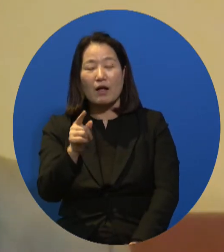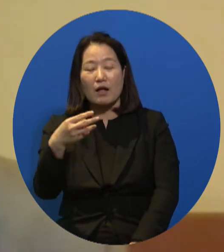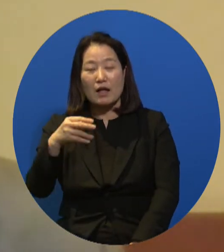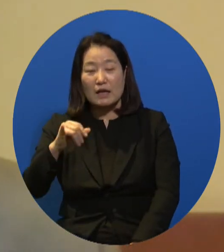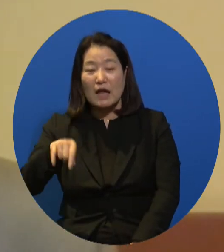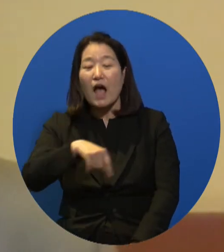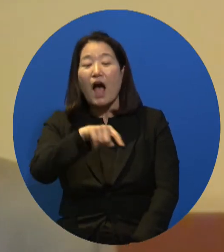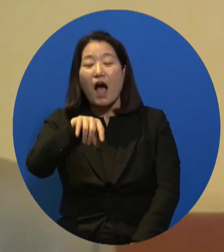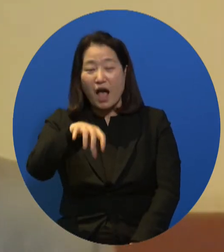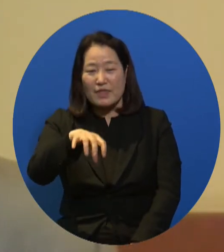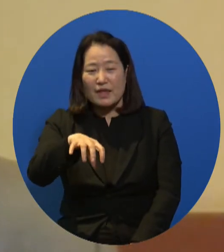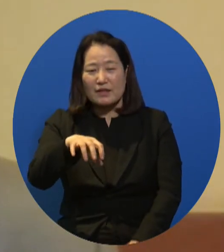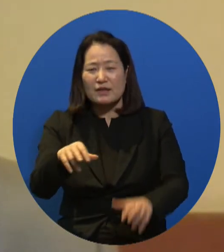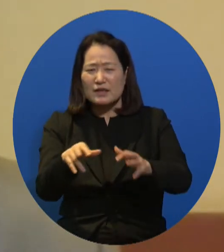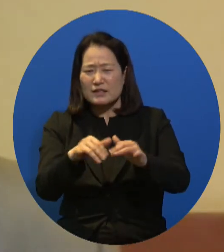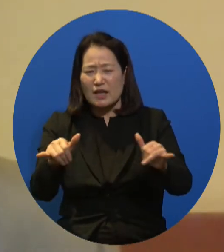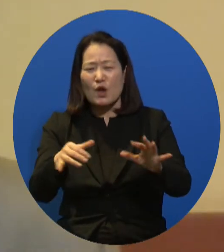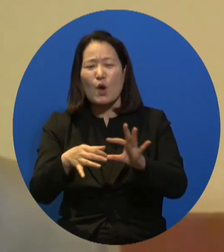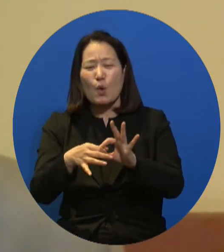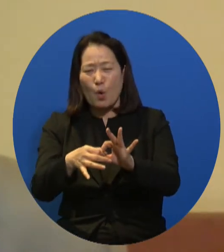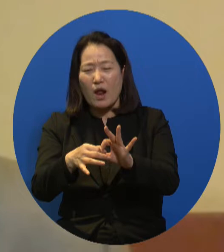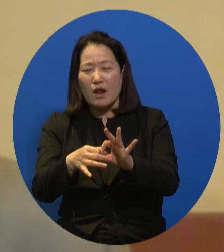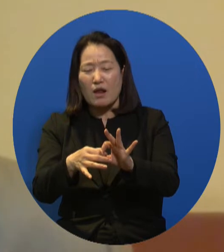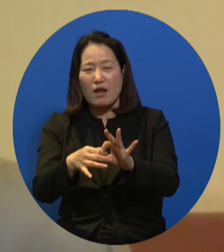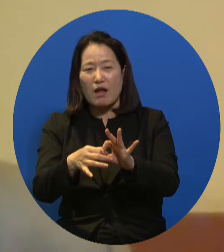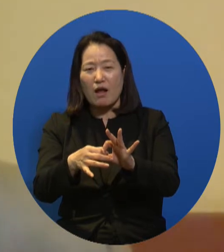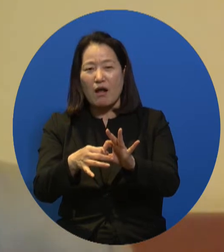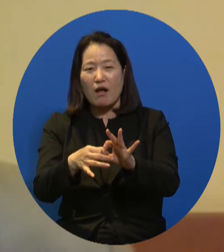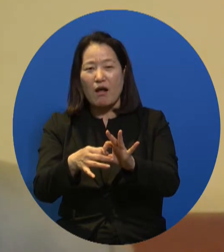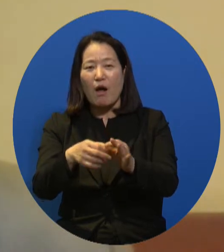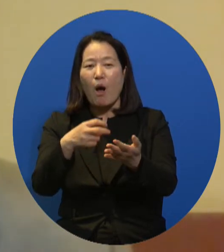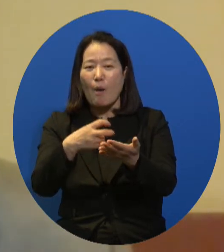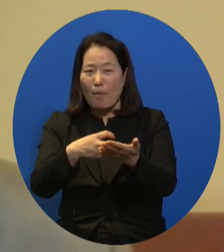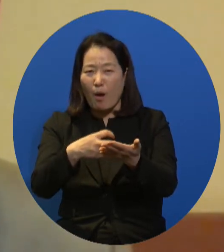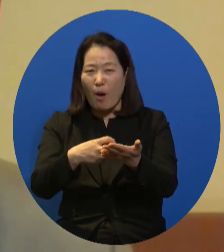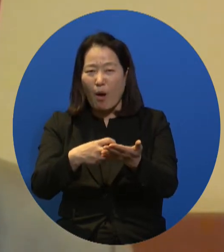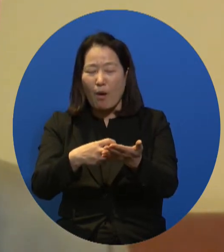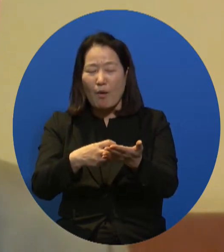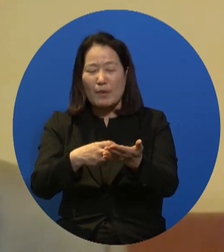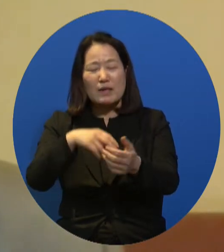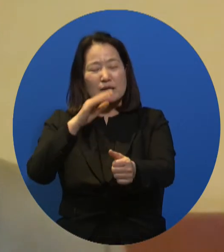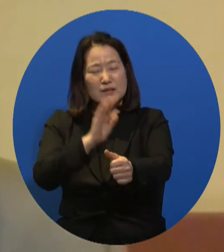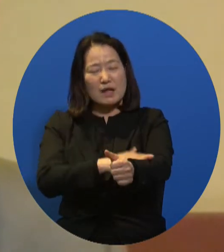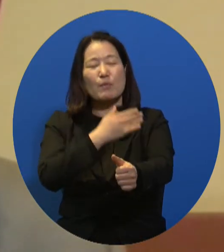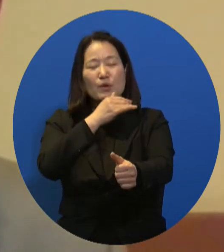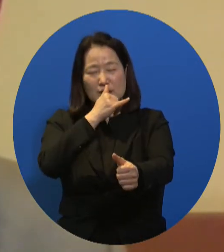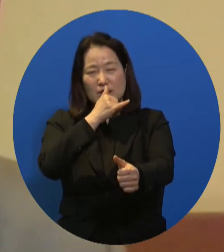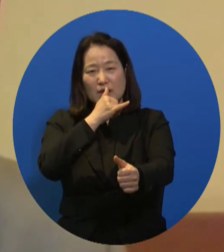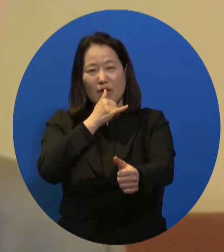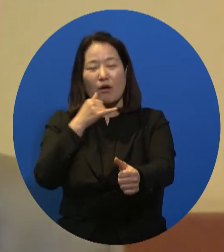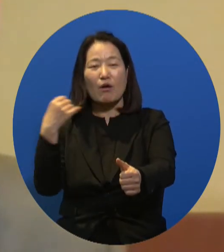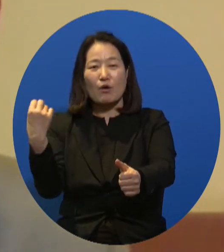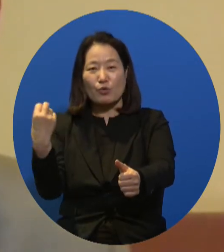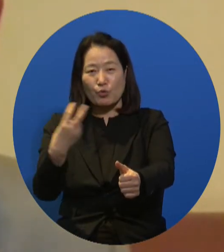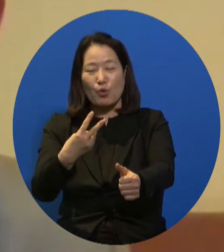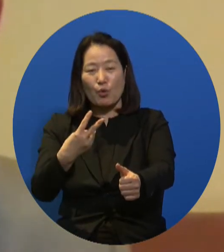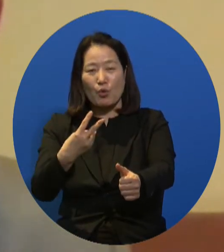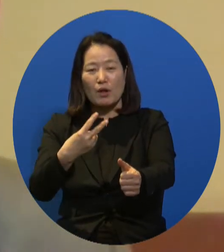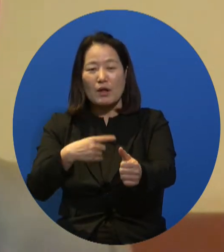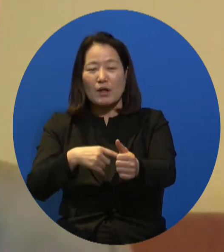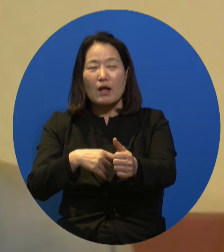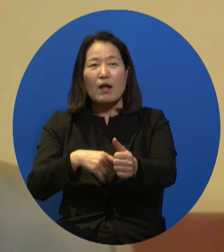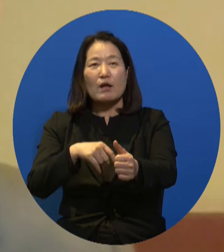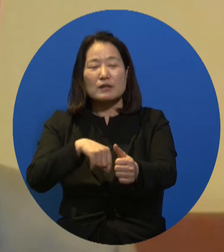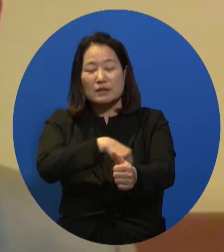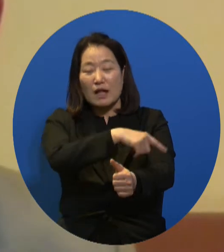deinstitutionalization strategy shouldn't even have that name. It found the country responsible for grave and